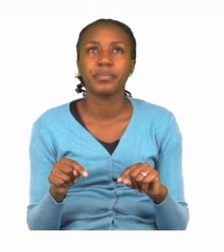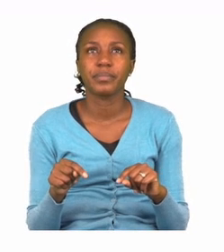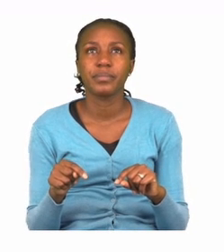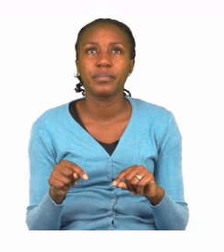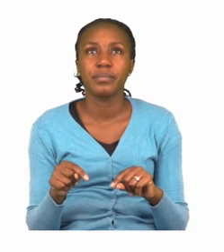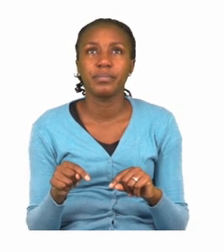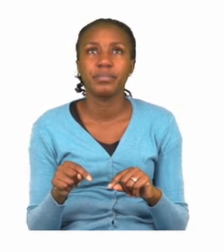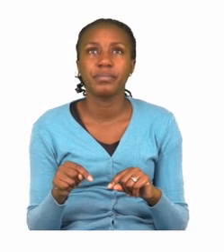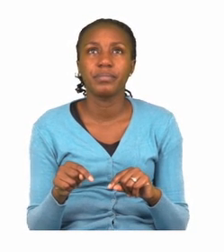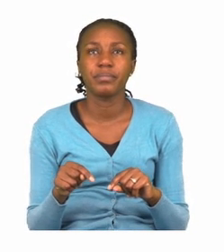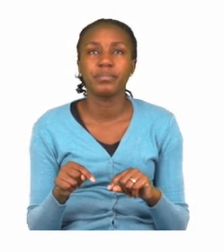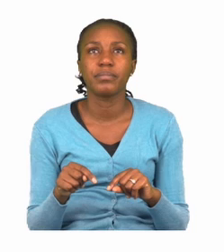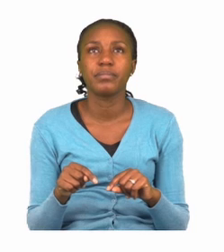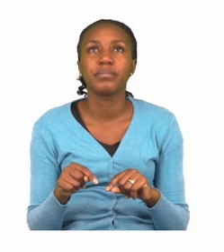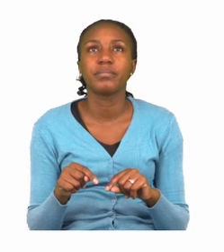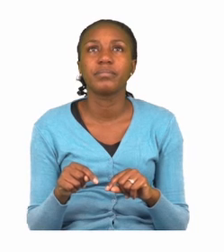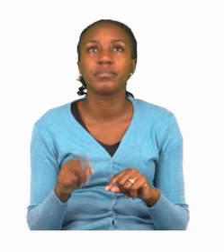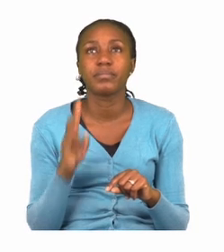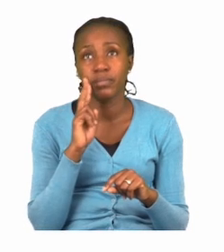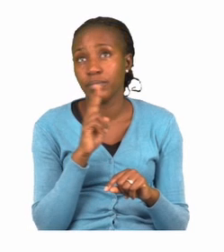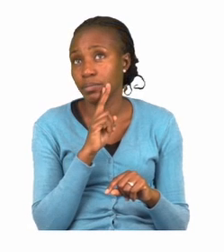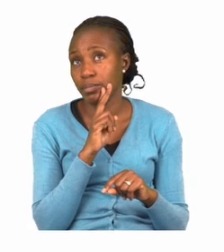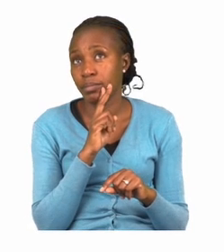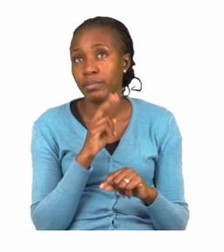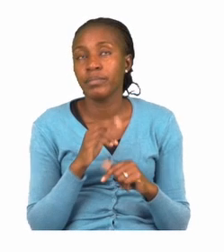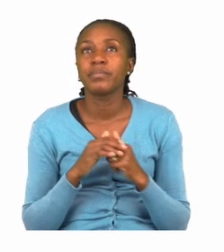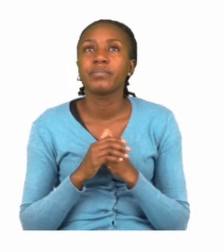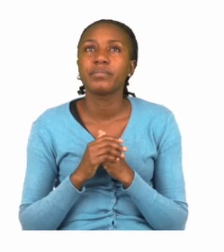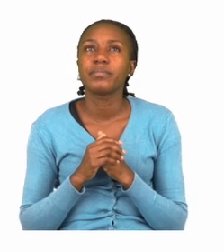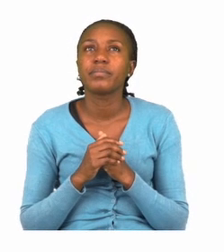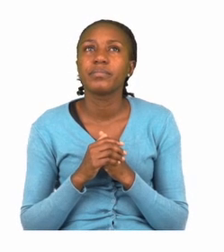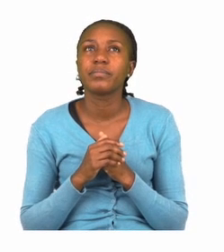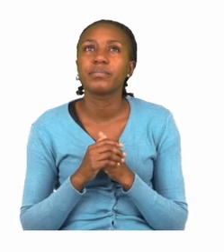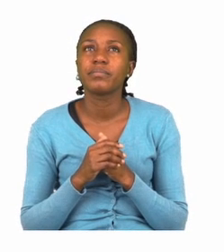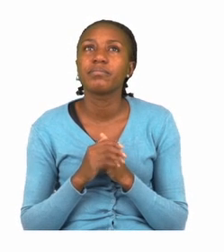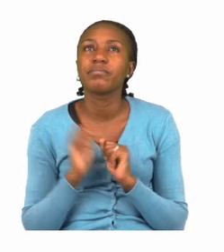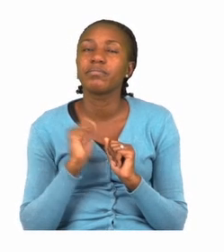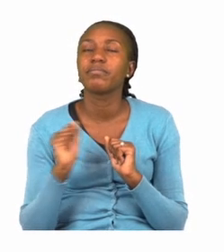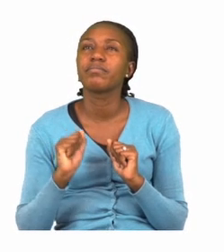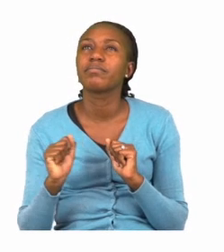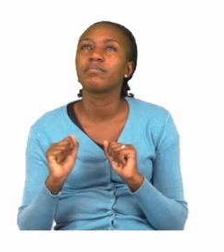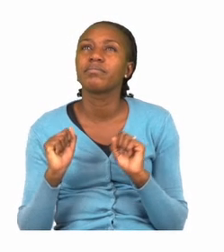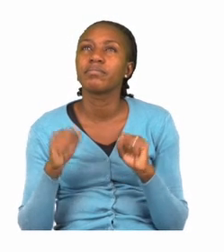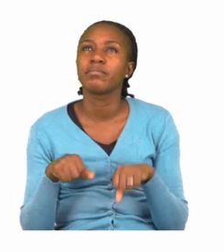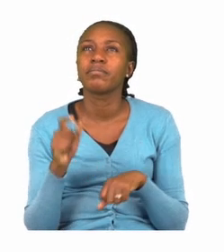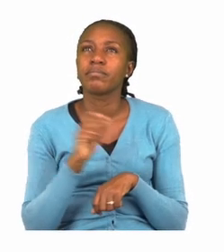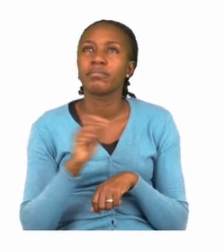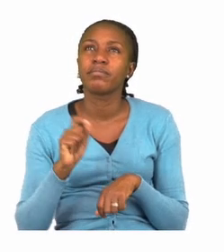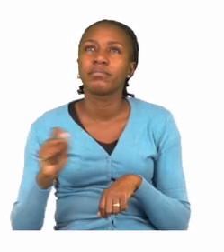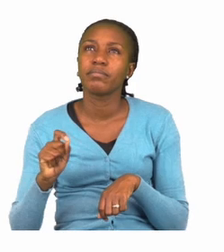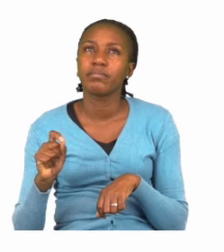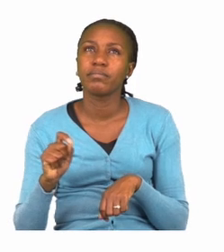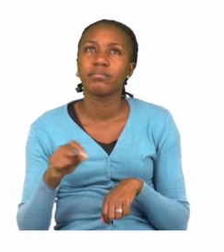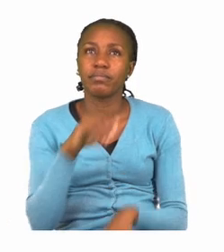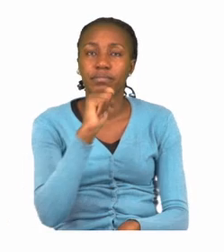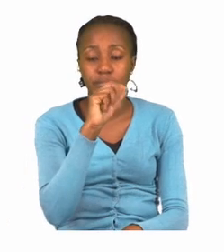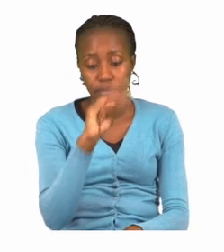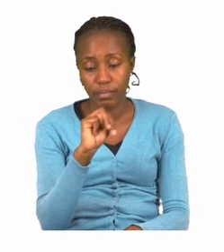to be. And the words there, it says you have to fill in either